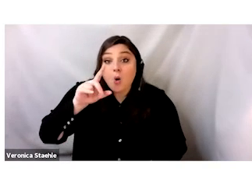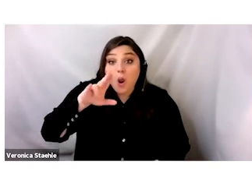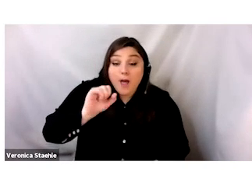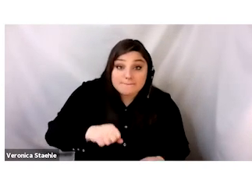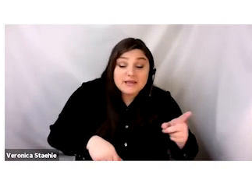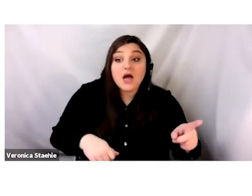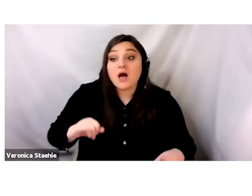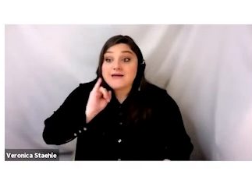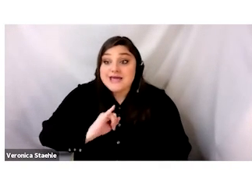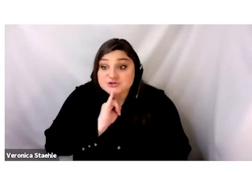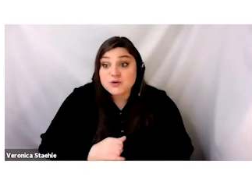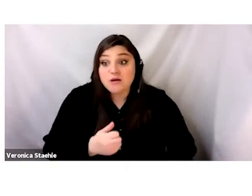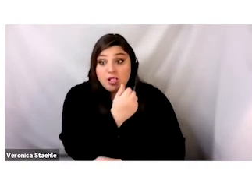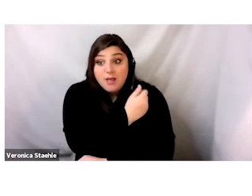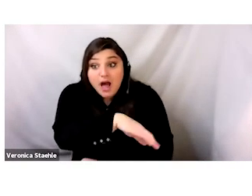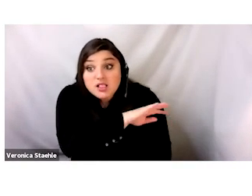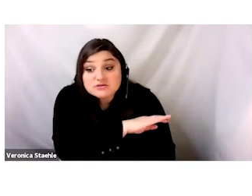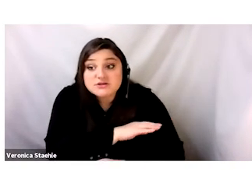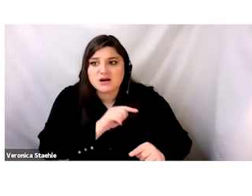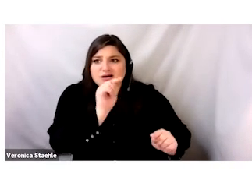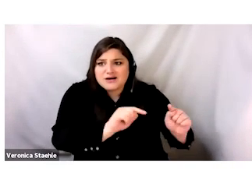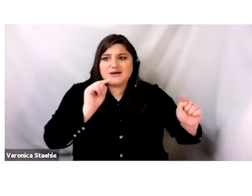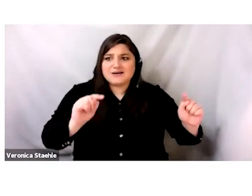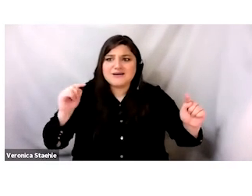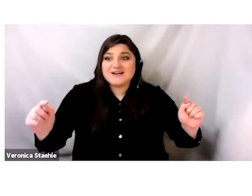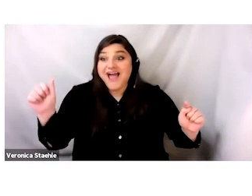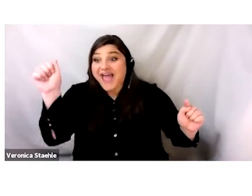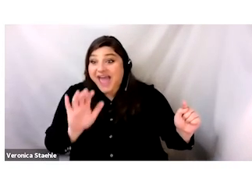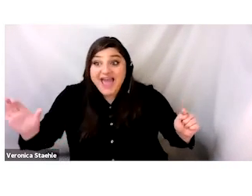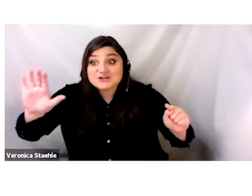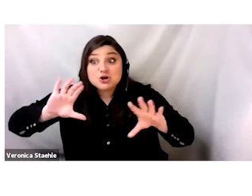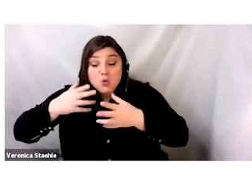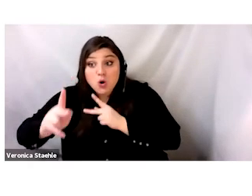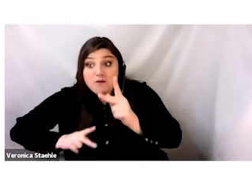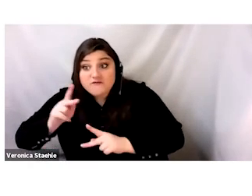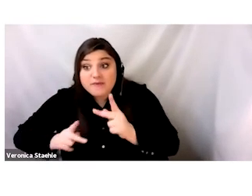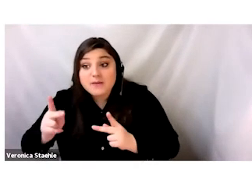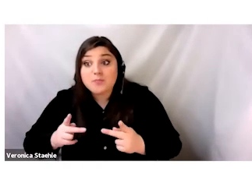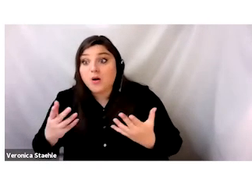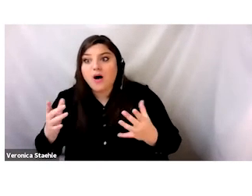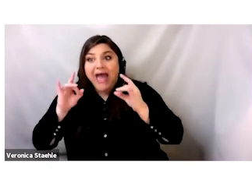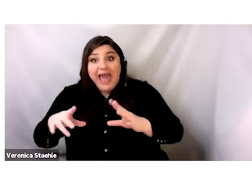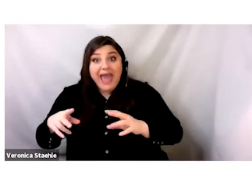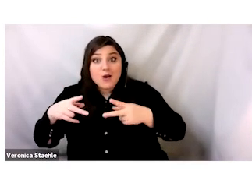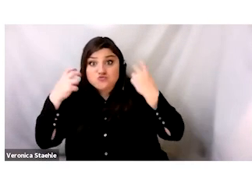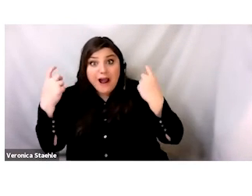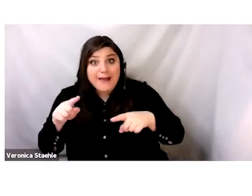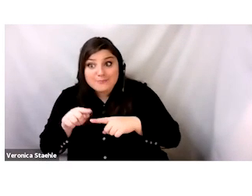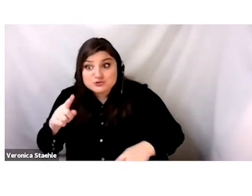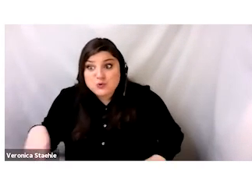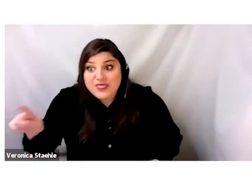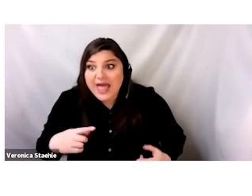Israel and Palestine, what's happening like to Asian groups and the hate crimes that they are dealing